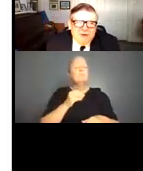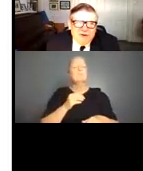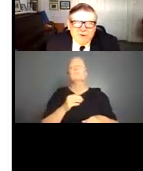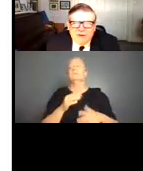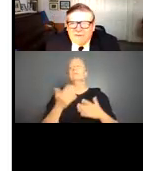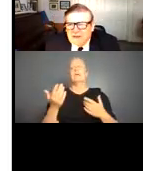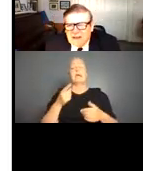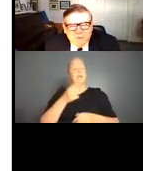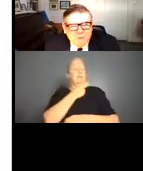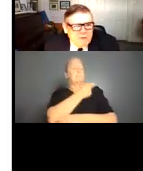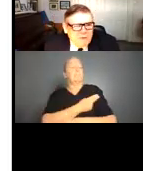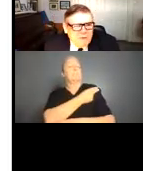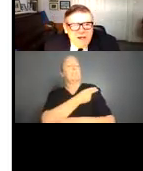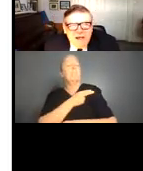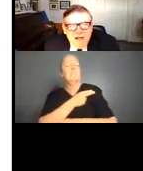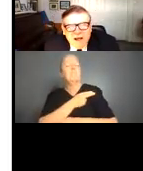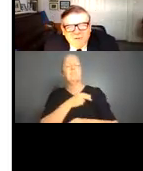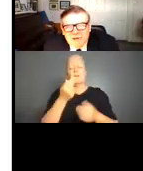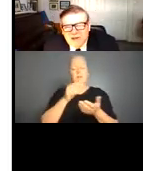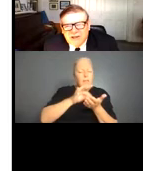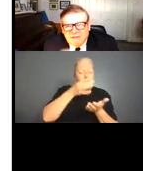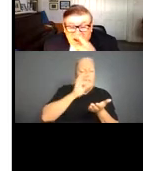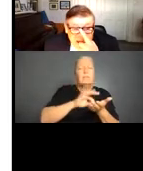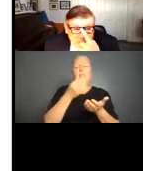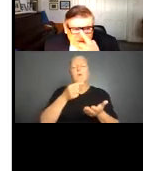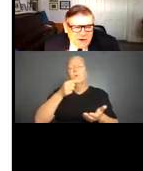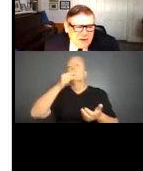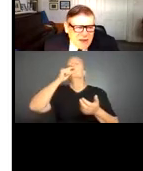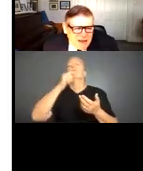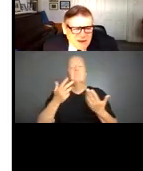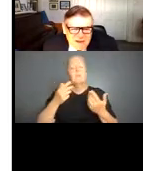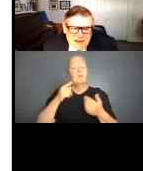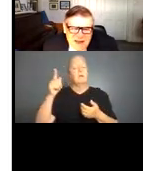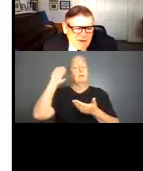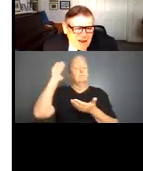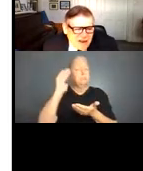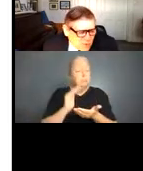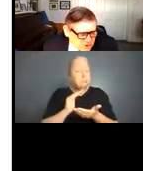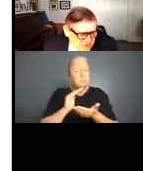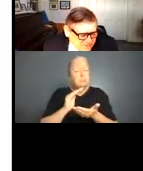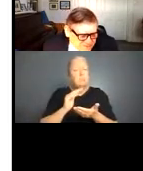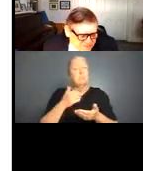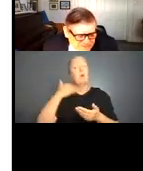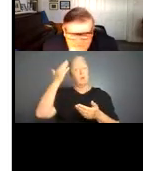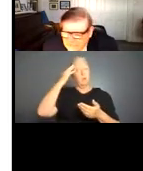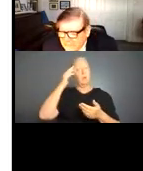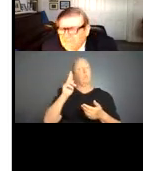medical resources for disabled people? Was it just something that happened in the UK? It doesn't sound like it was.